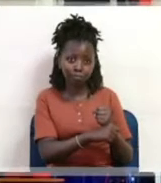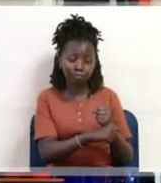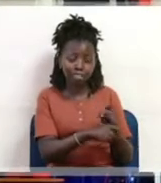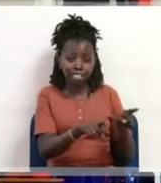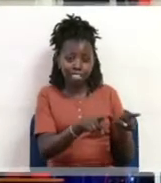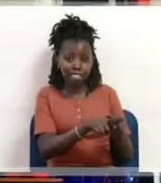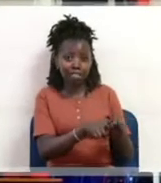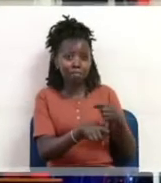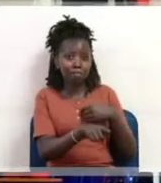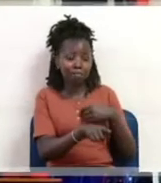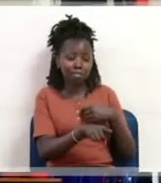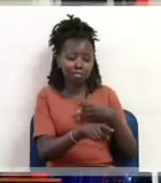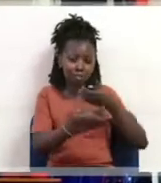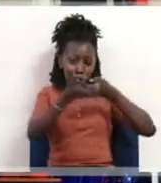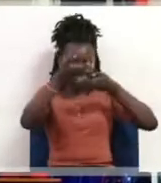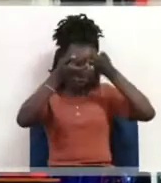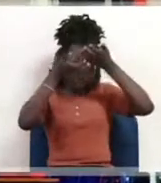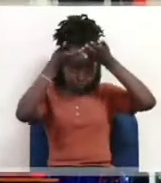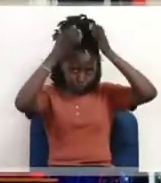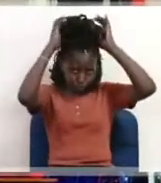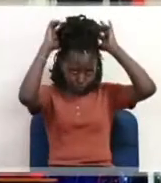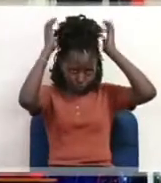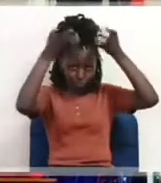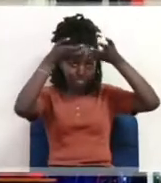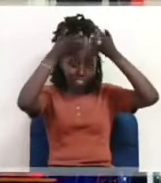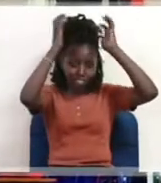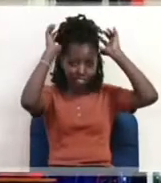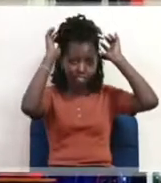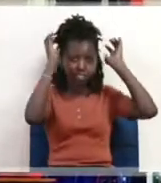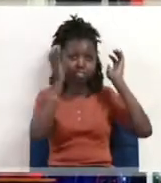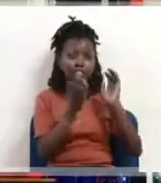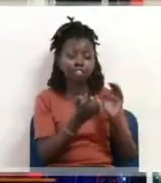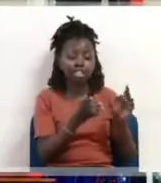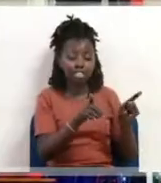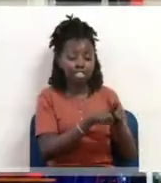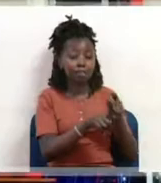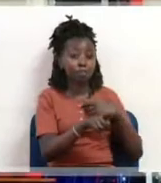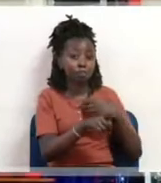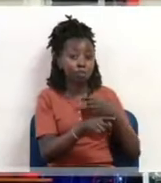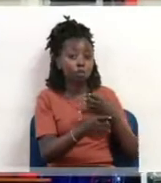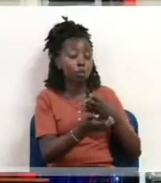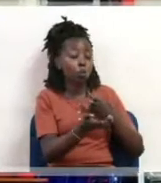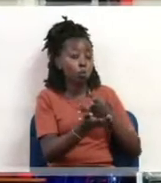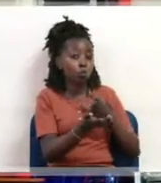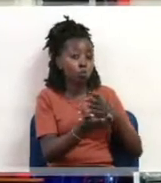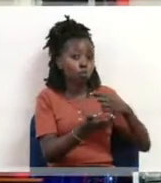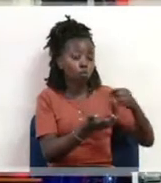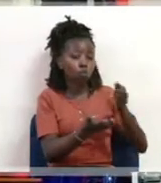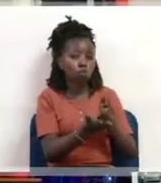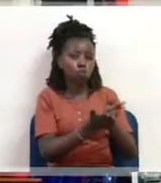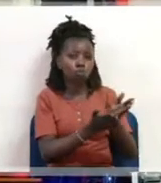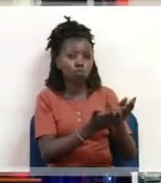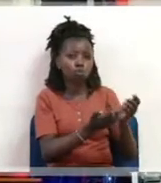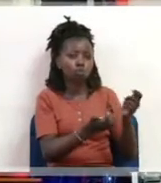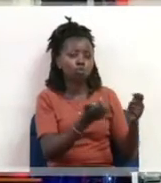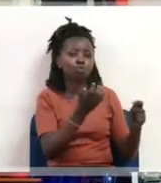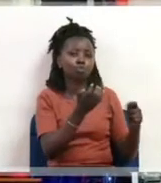Pharisee. I got my training, and a man that was God called